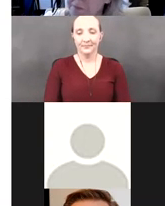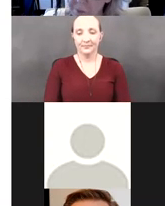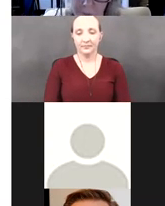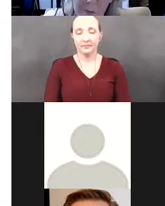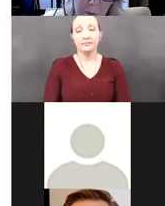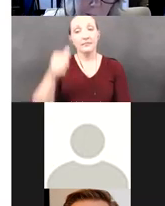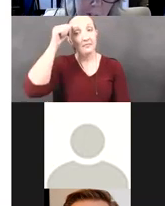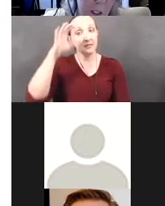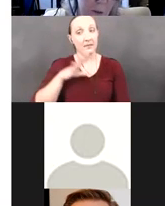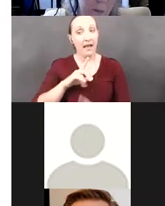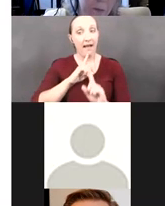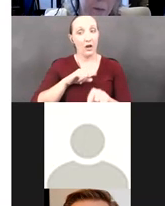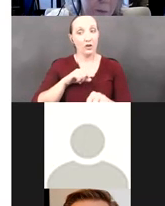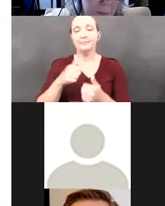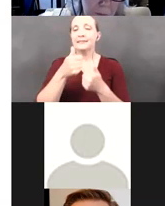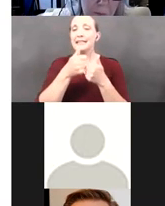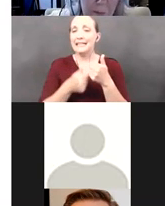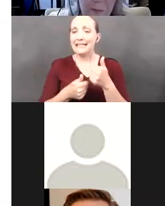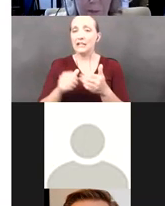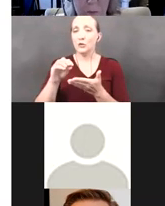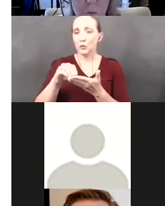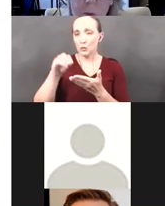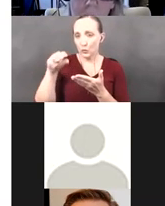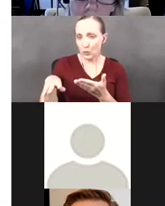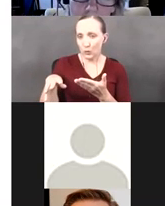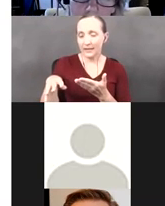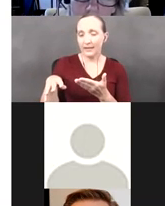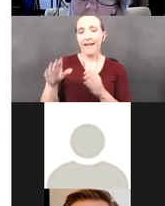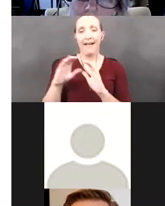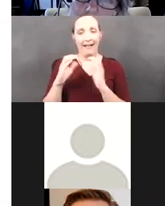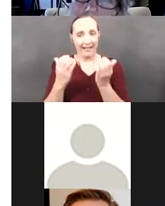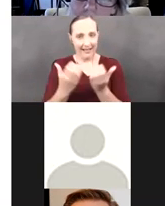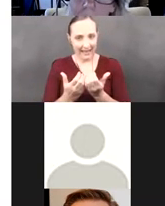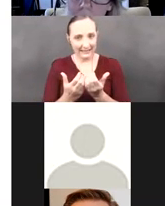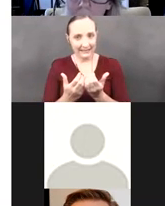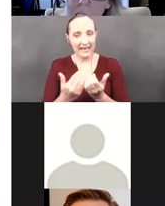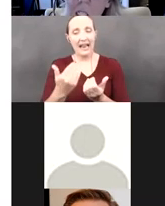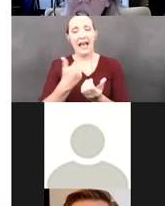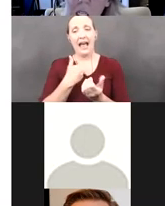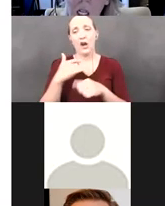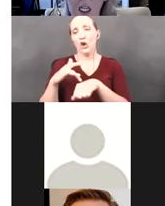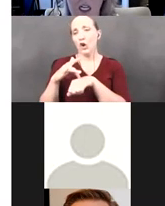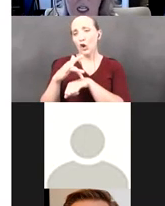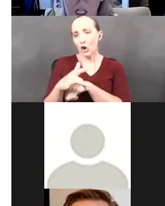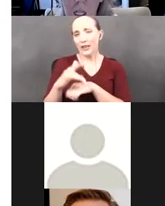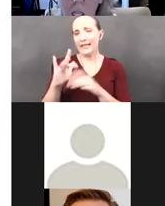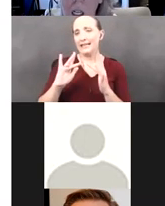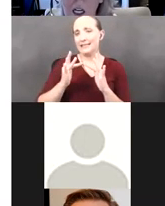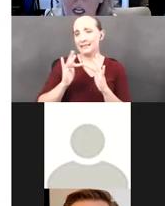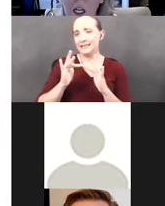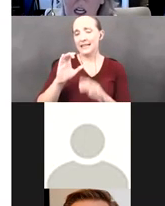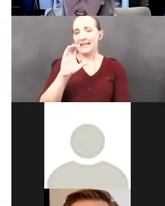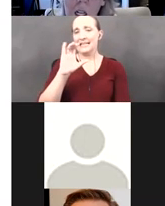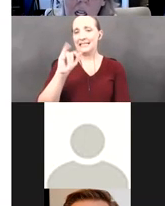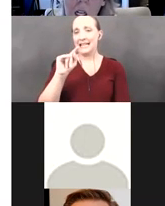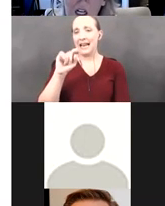So each student and class Entonces, went cada through some alumno y early digital clase citizenship and repasaron digital literacy lessons